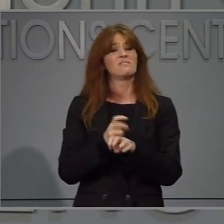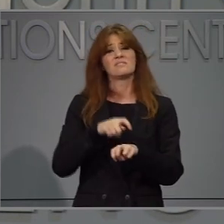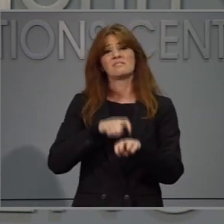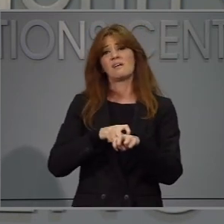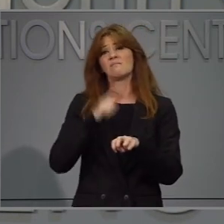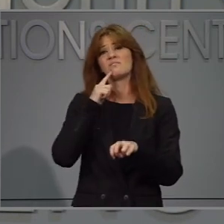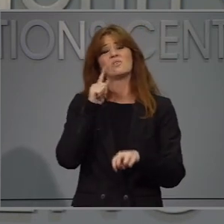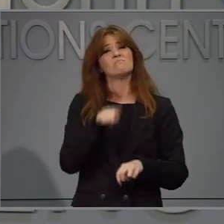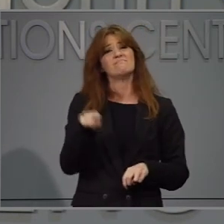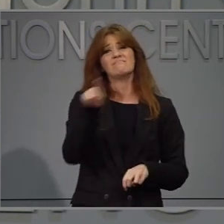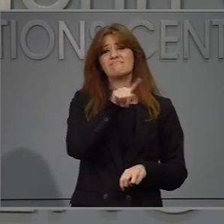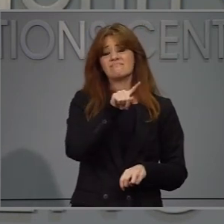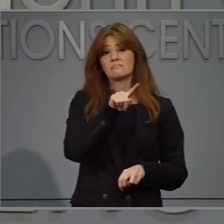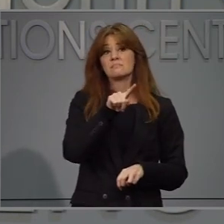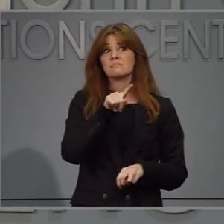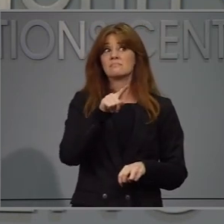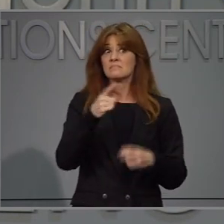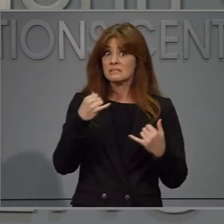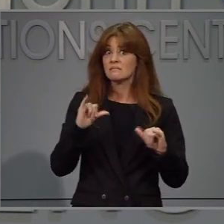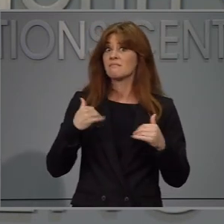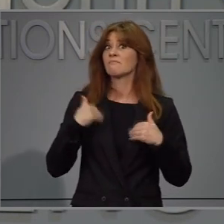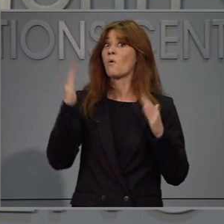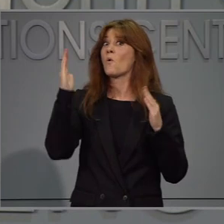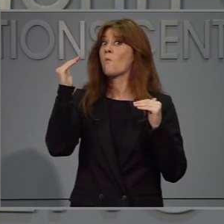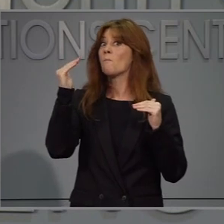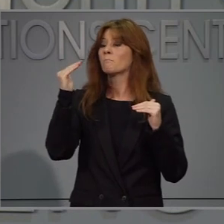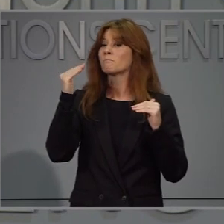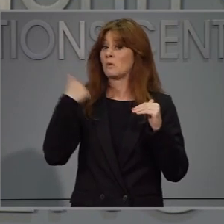people, but there is hope and there